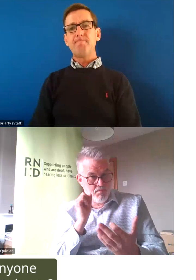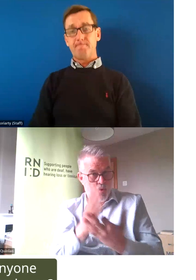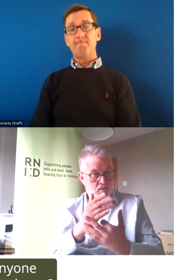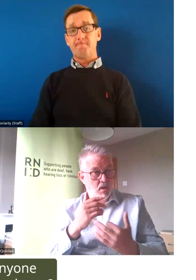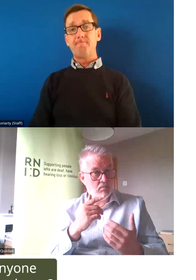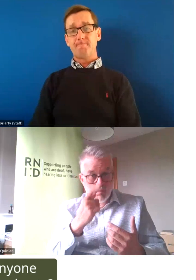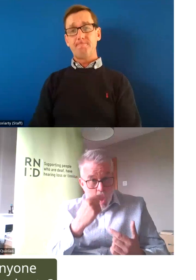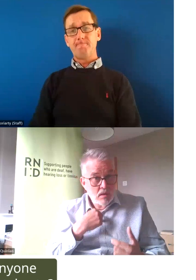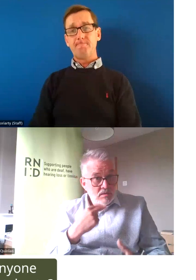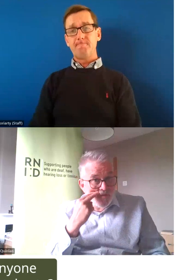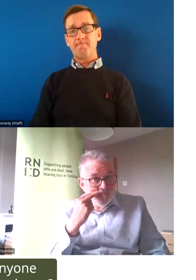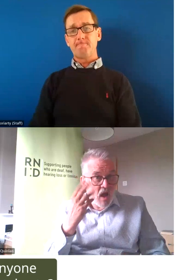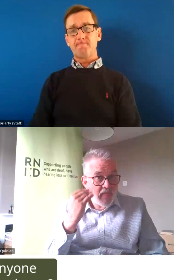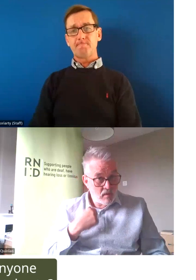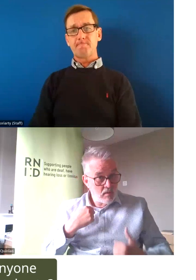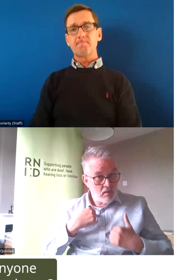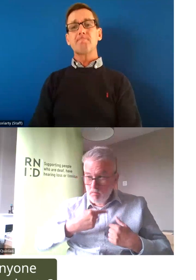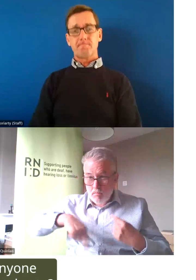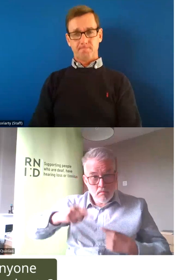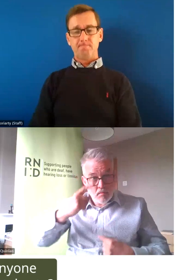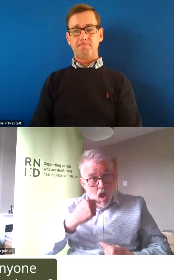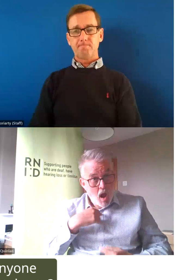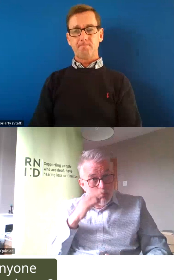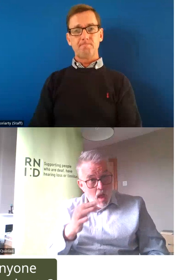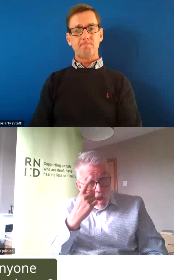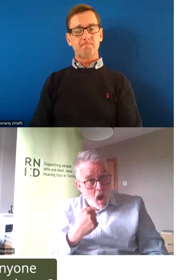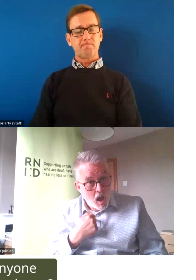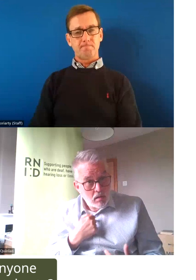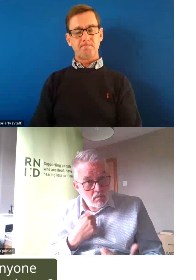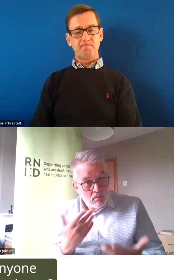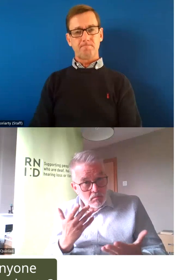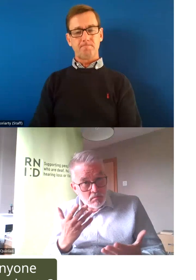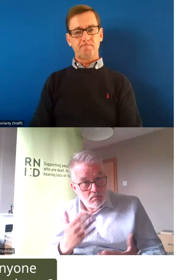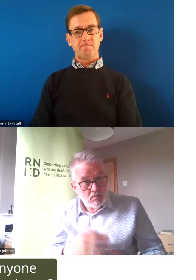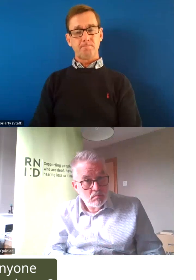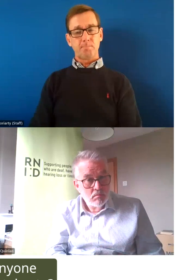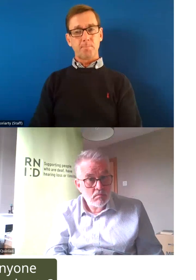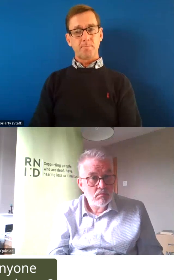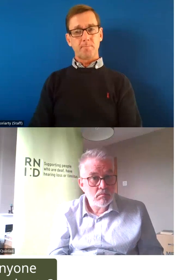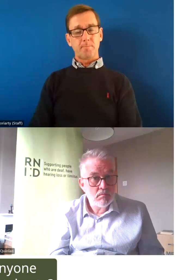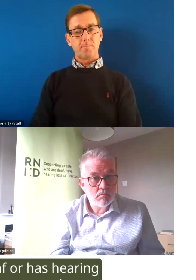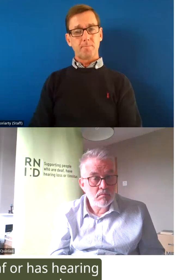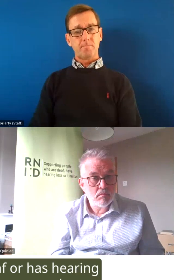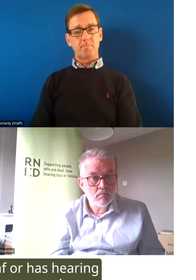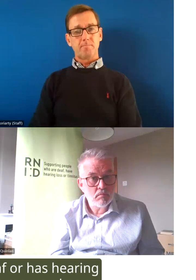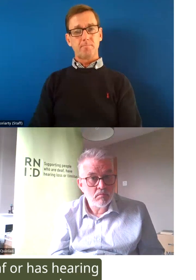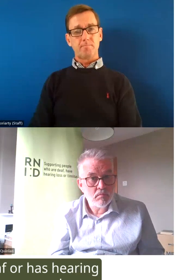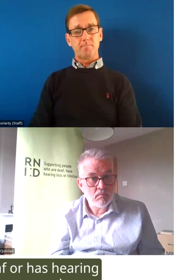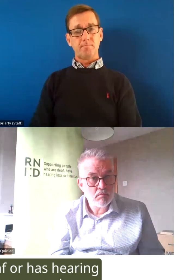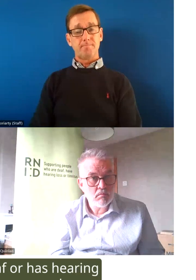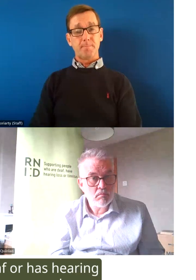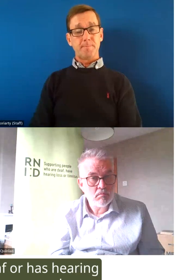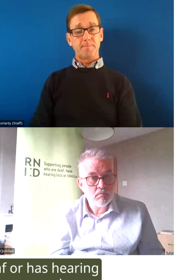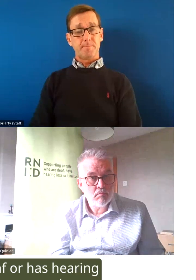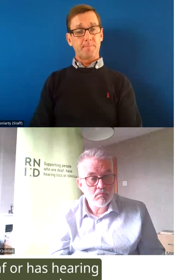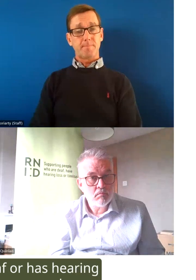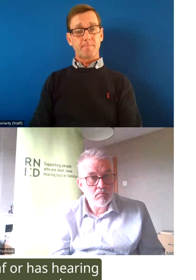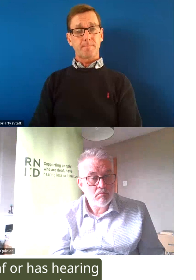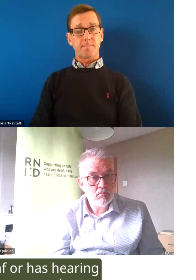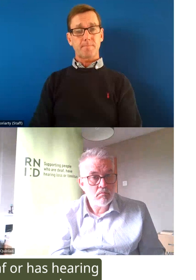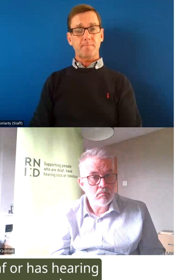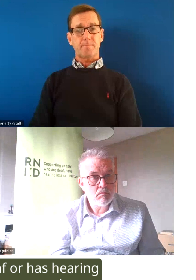Okay, and can anyone apply for a postal vote? So anybody who's deaf